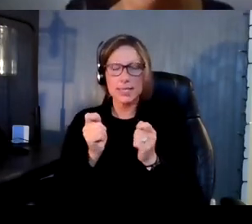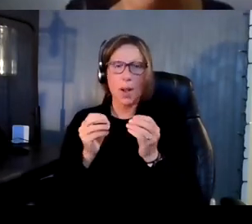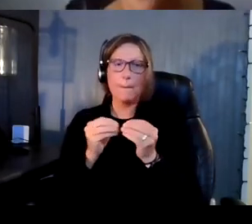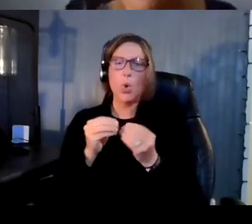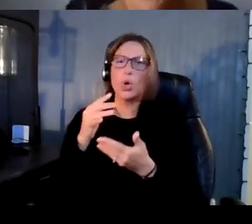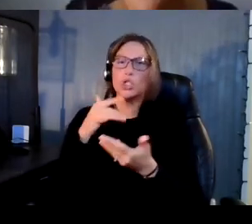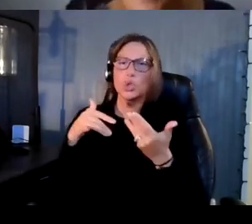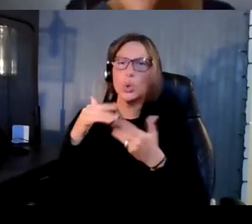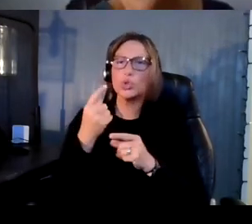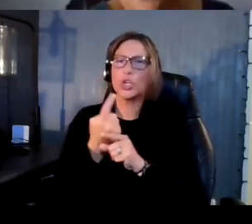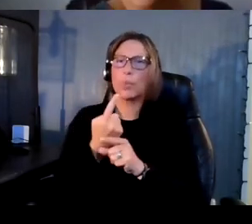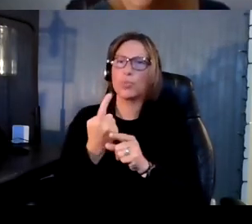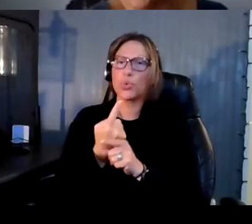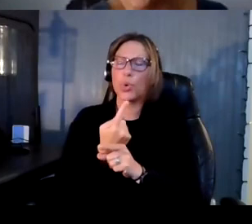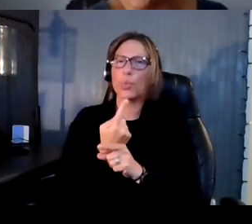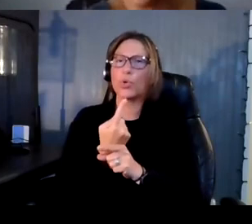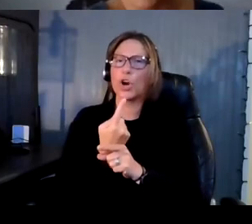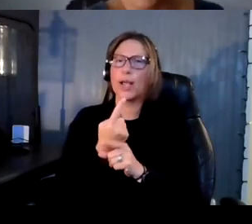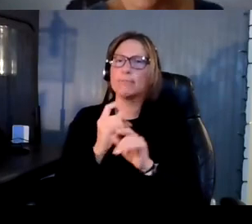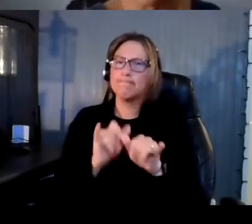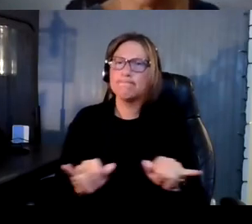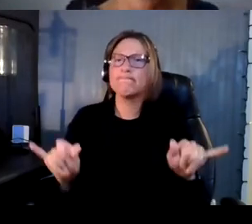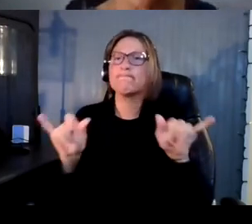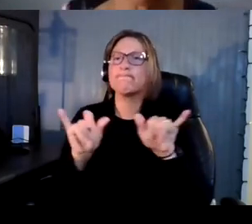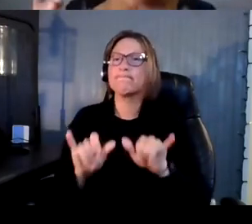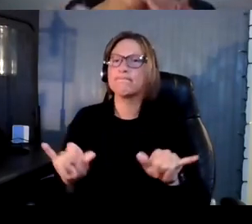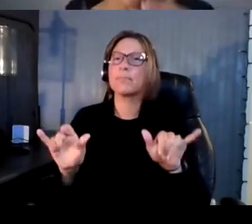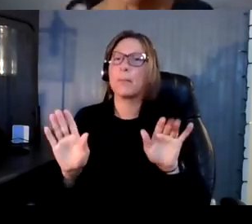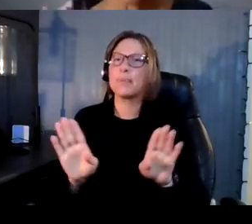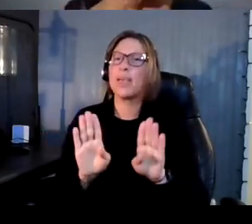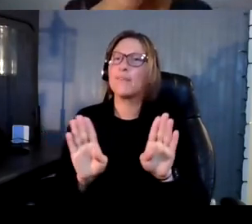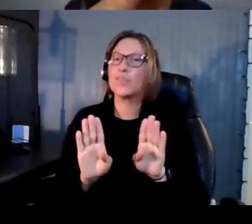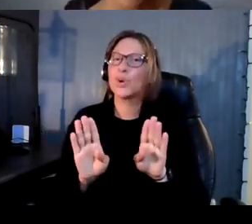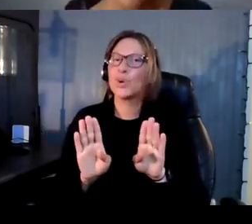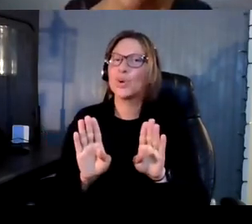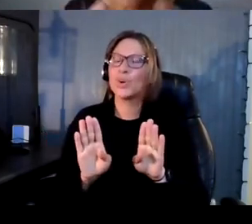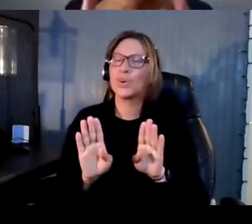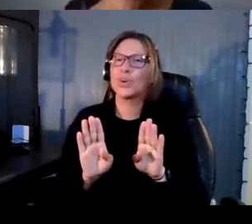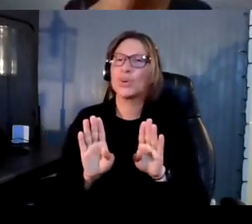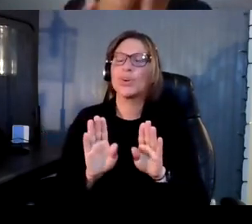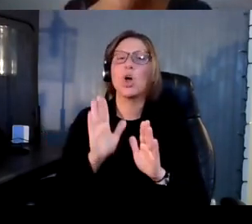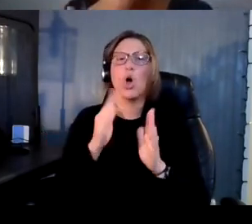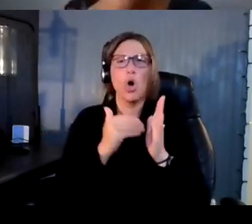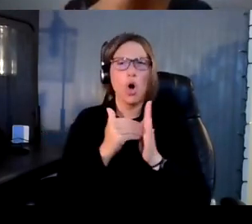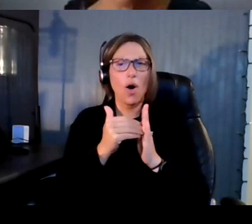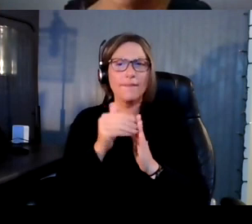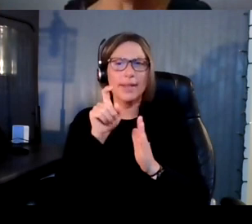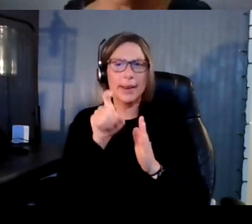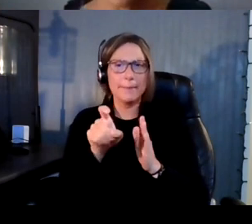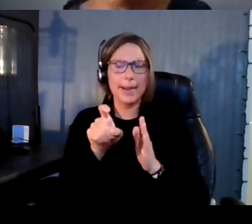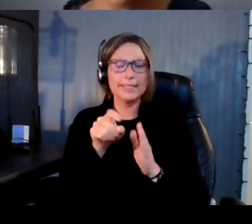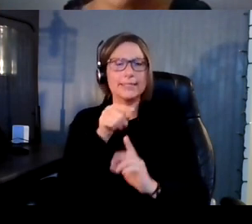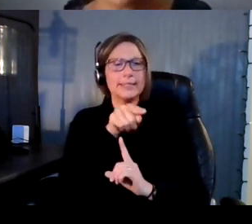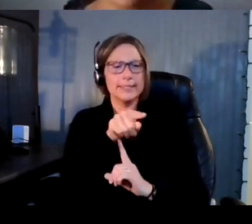behavior? Because that's what, a lot of times it's that we need to shape it into something that's